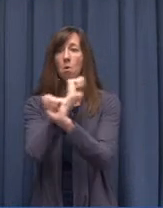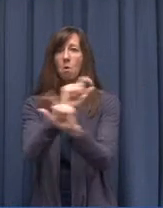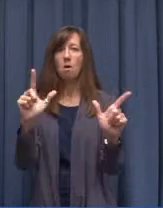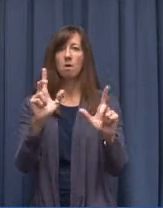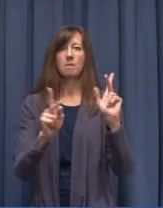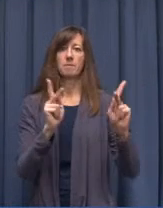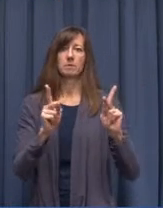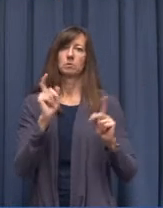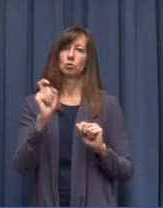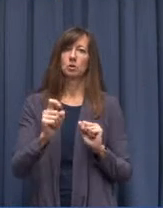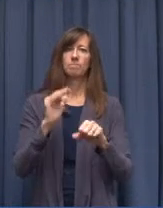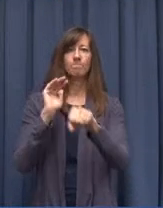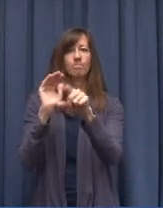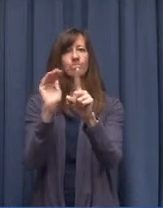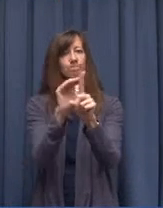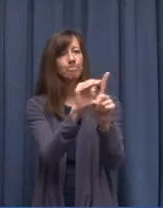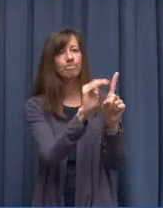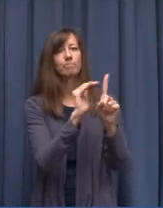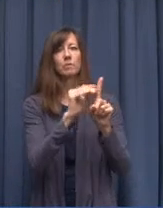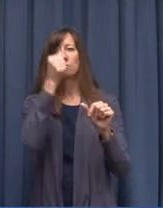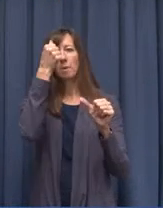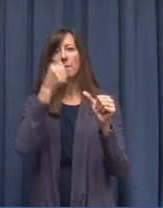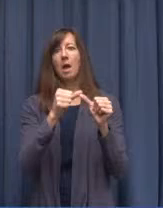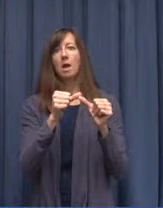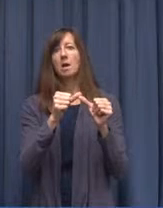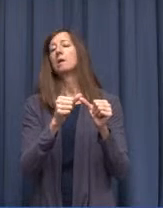are most telling, again,